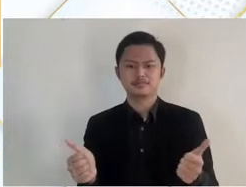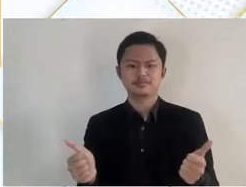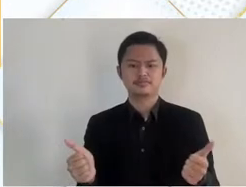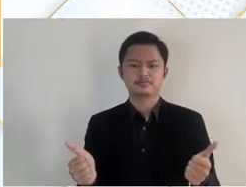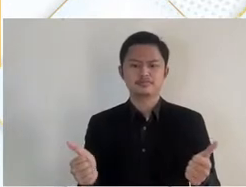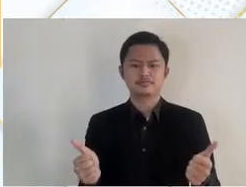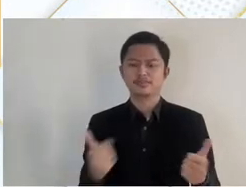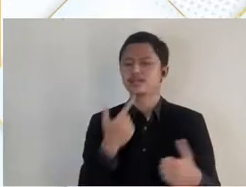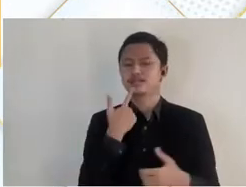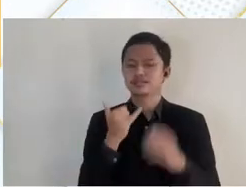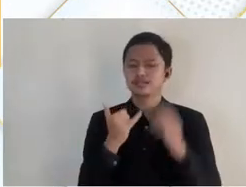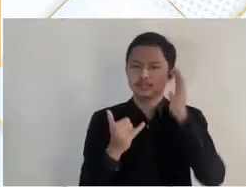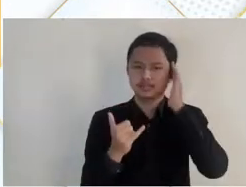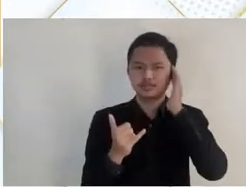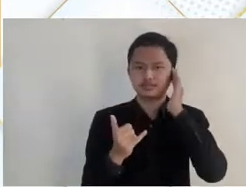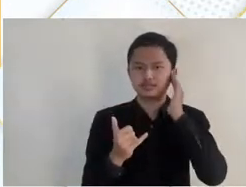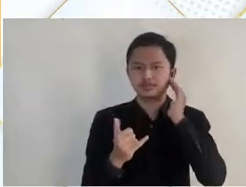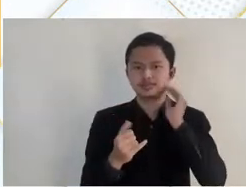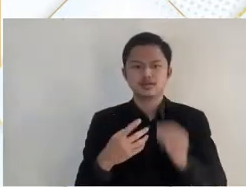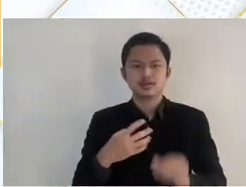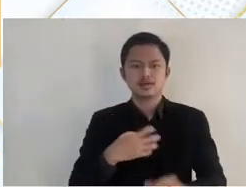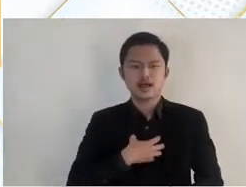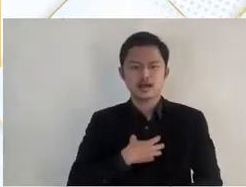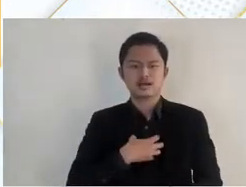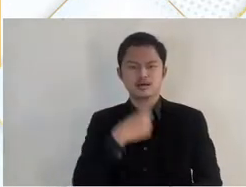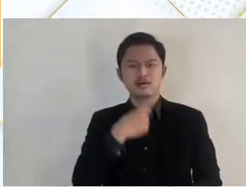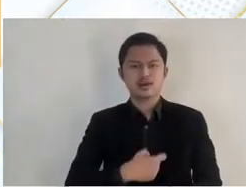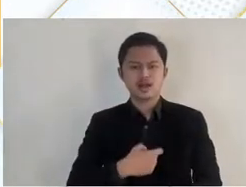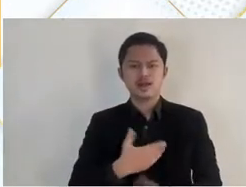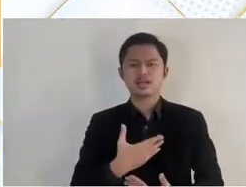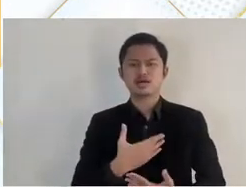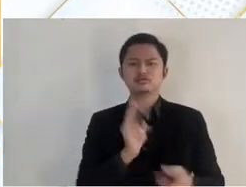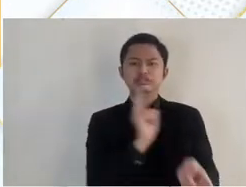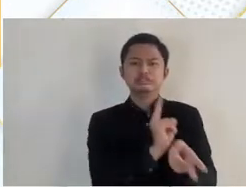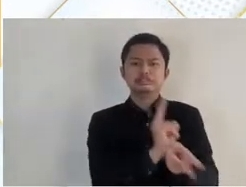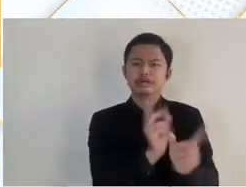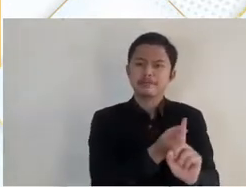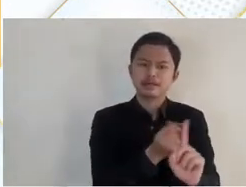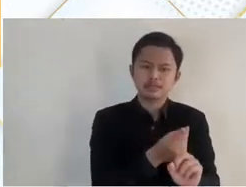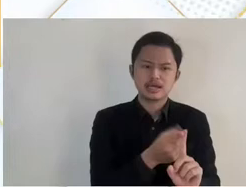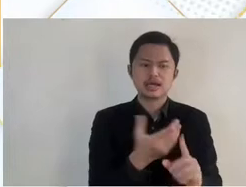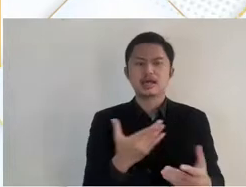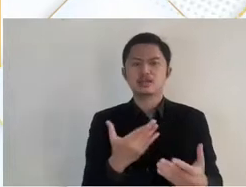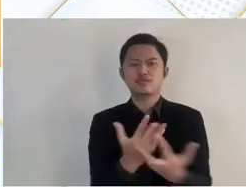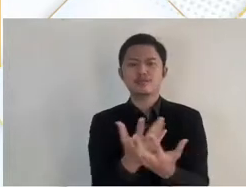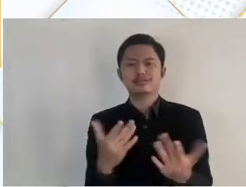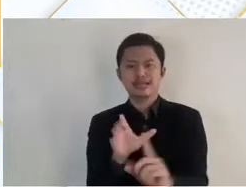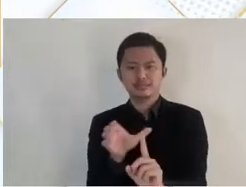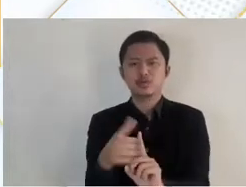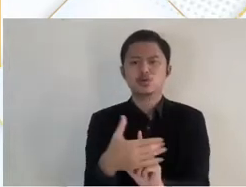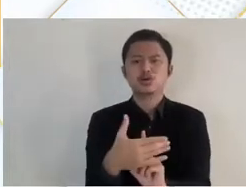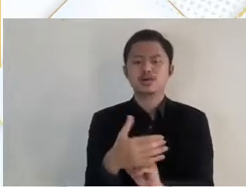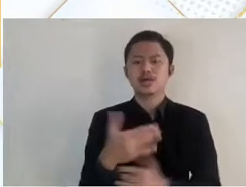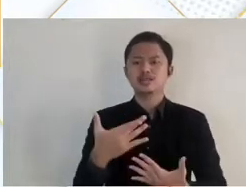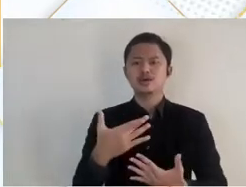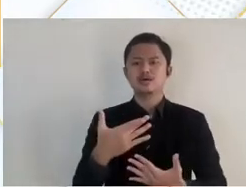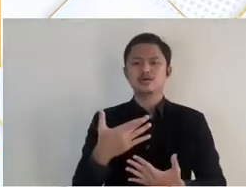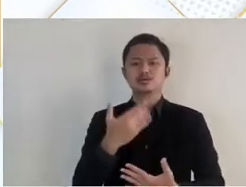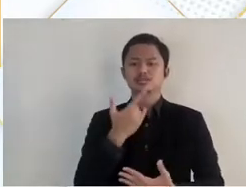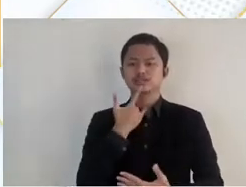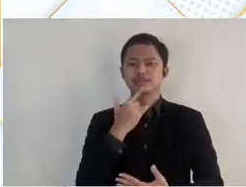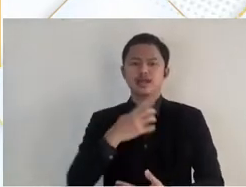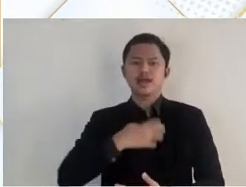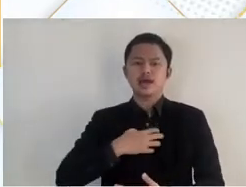abuse, sexual exploitation and abuse, the protection of civilians, and other human